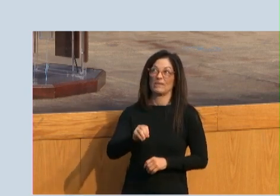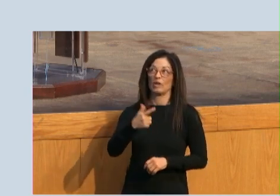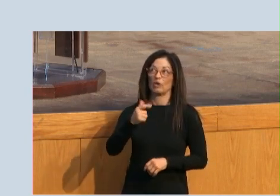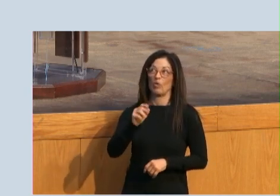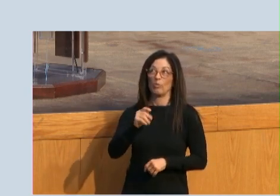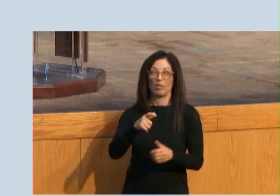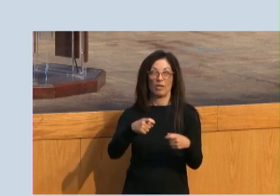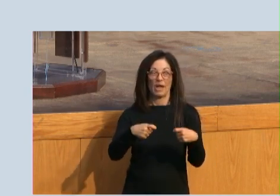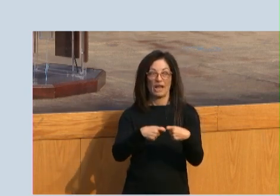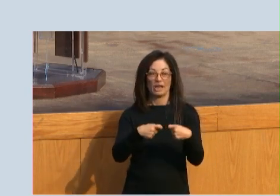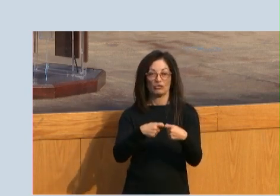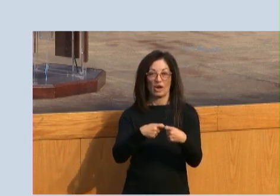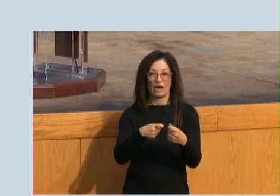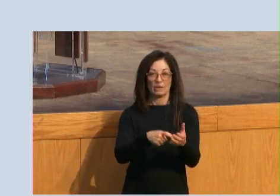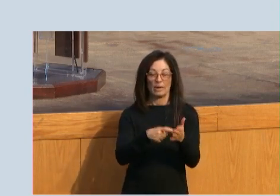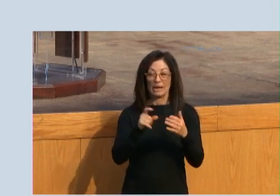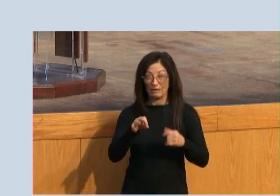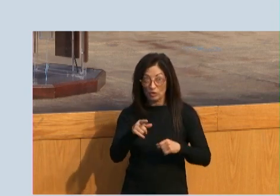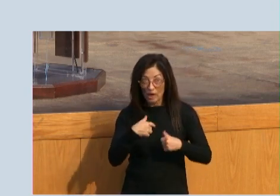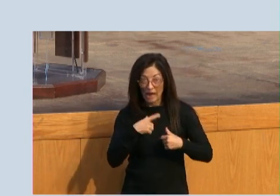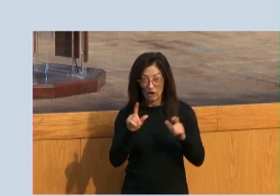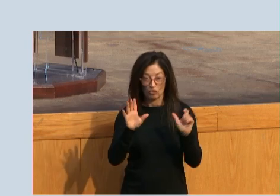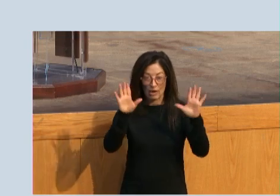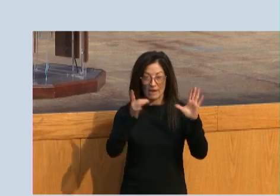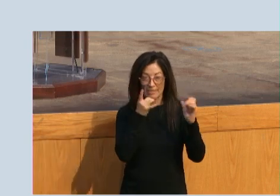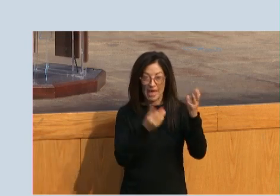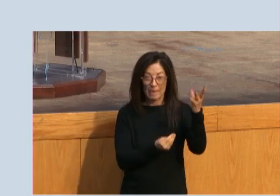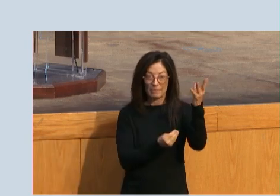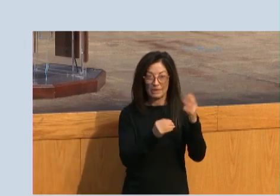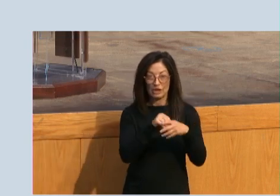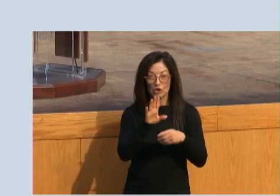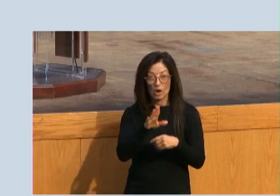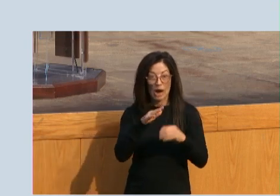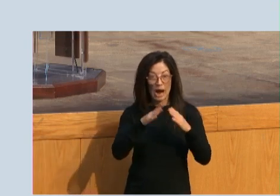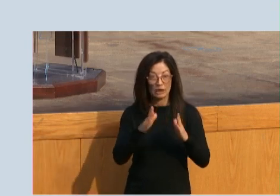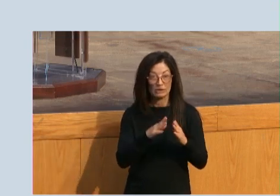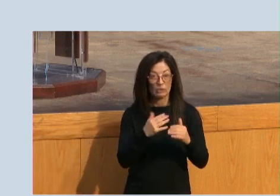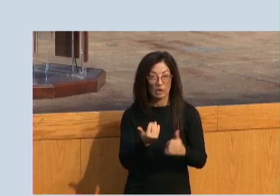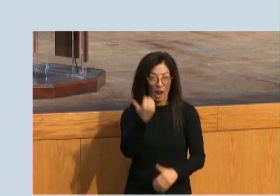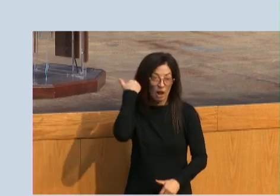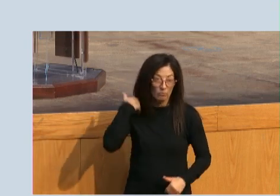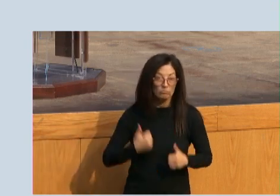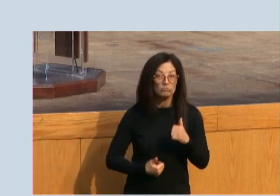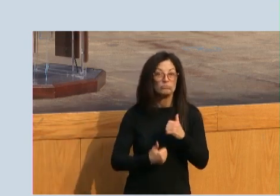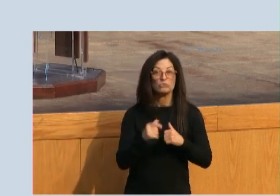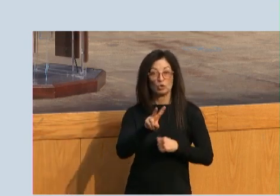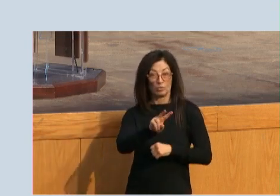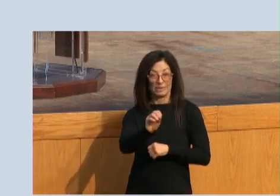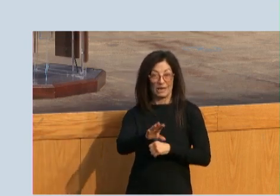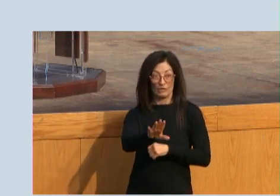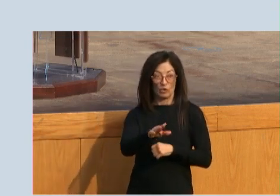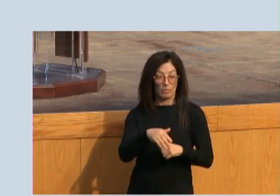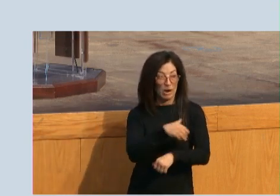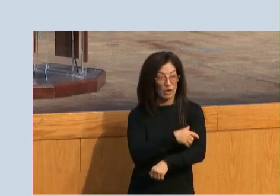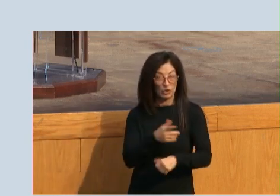lamp in your house that was using 2% of your power bill every month, you'd probably want to say, can we make this lamp a little bit less,